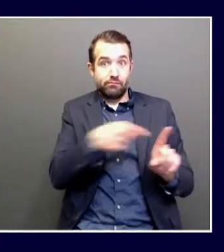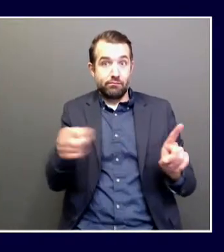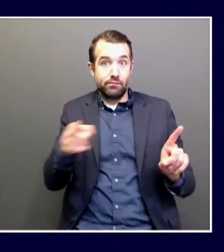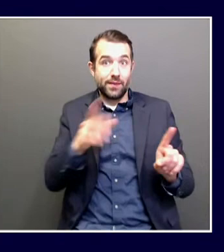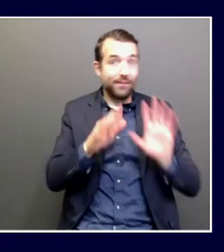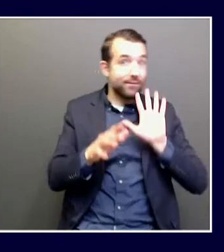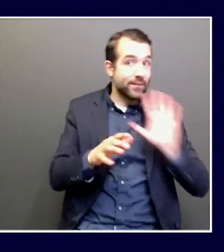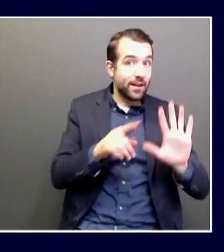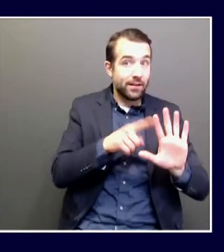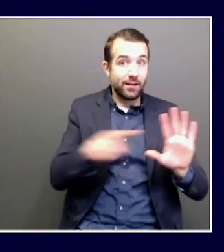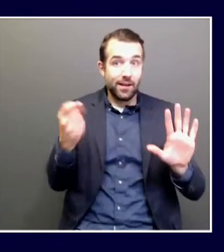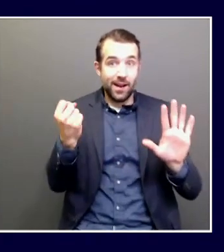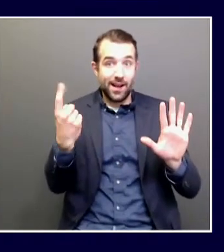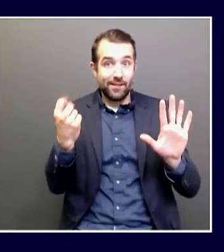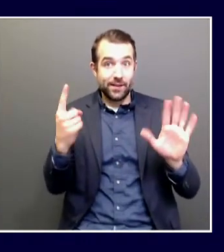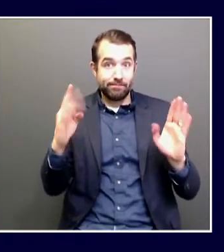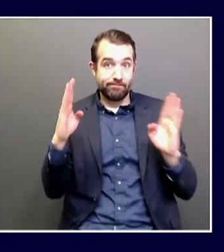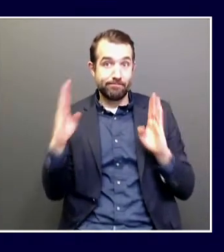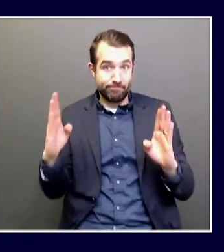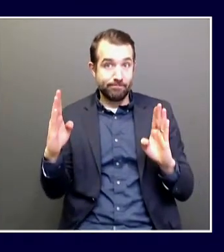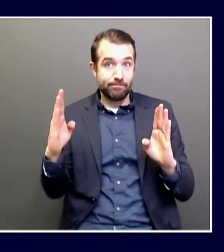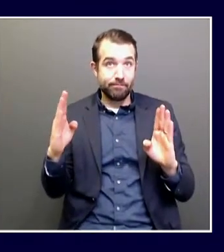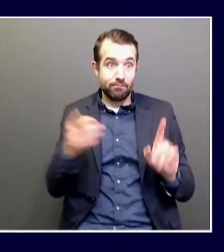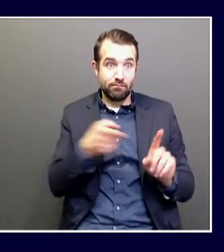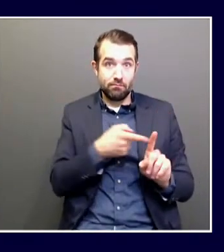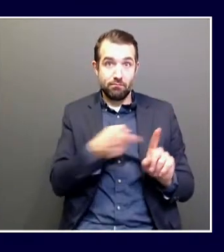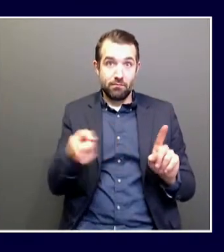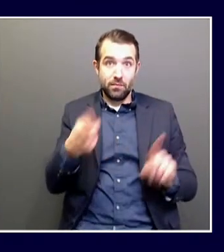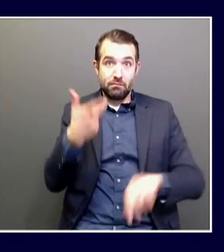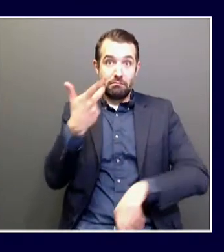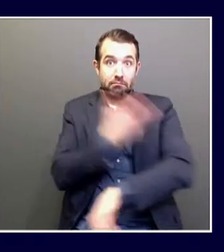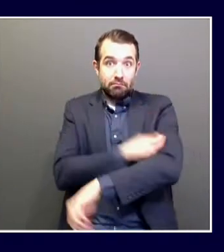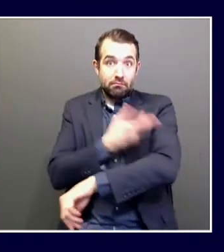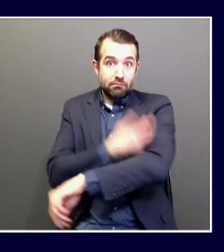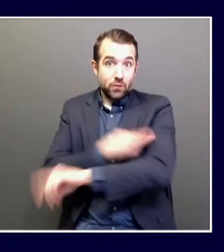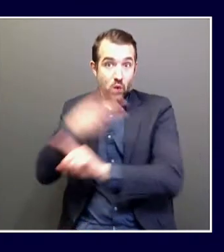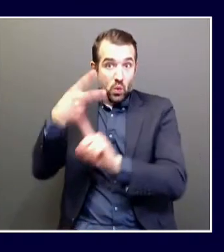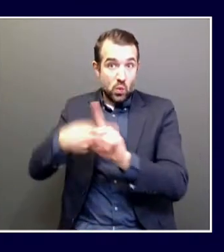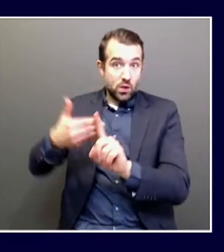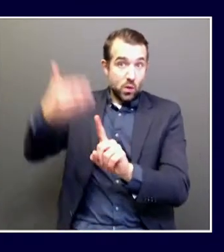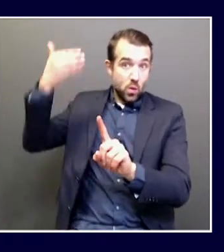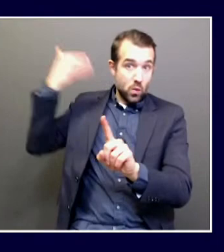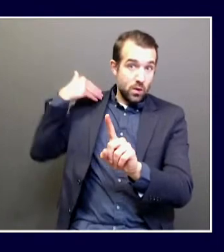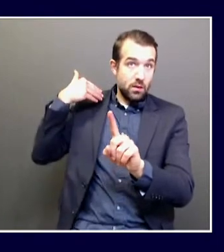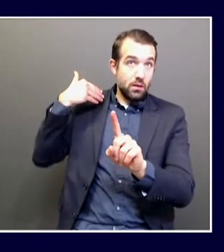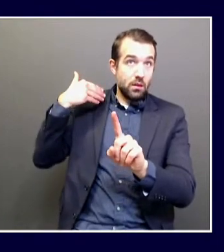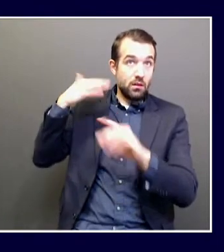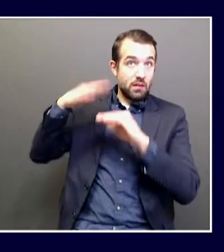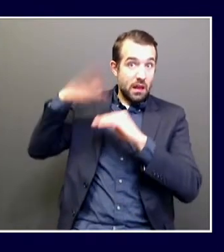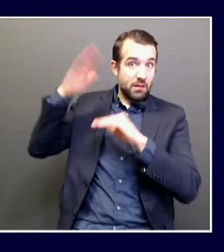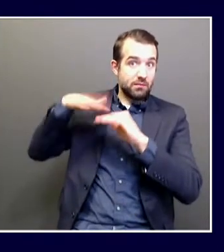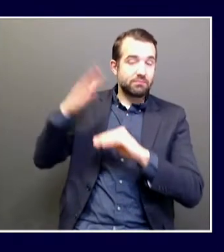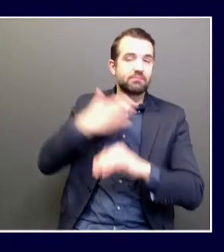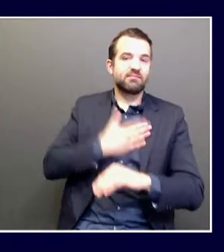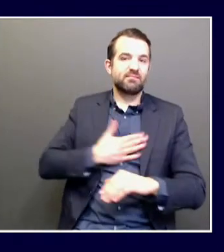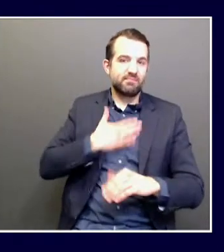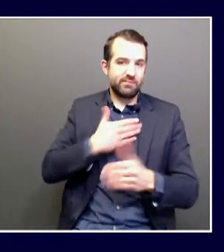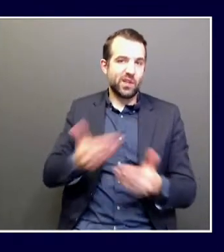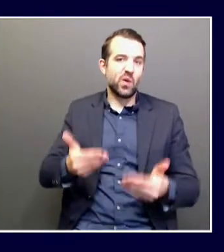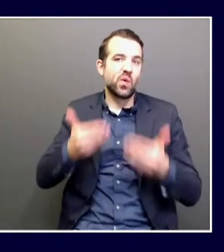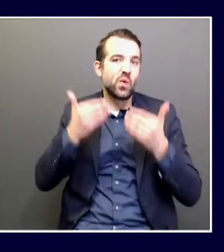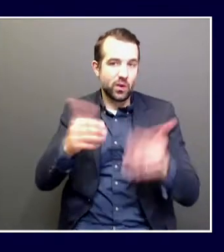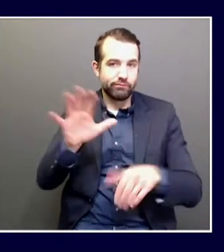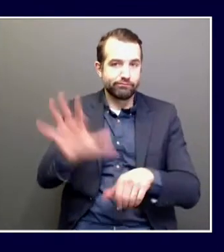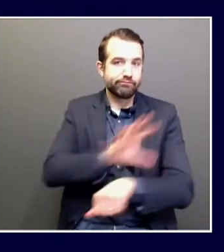recommend that you make plans to get your child a booster. And if you yourself got your second dose